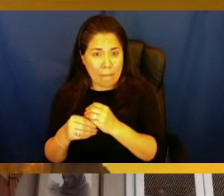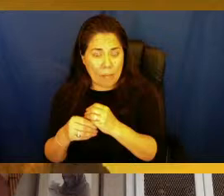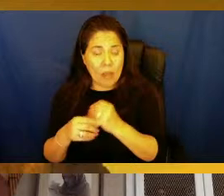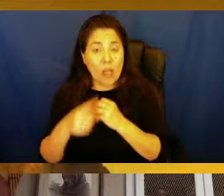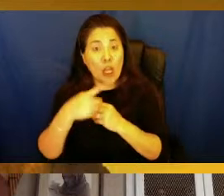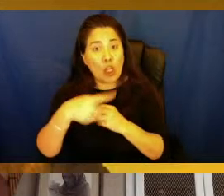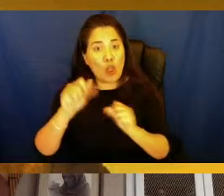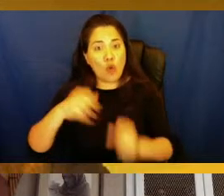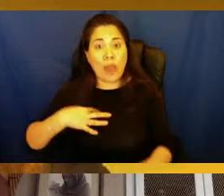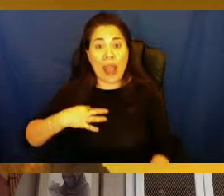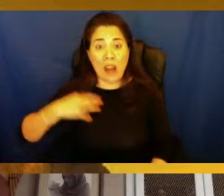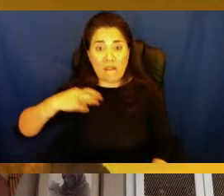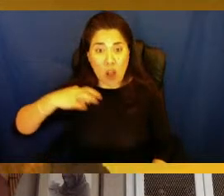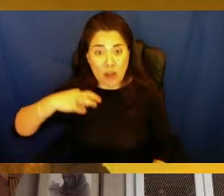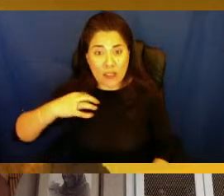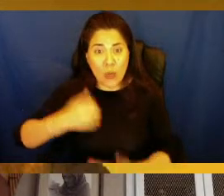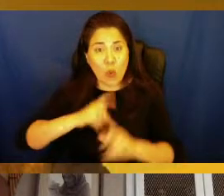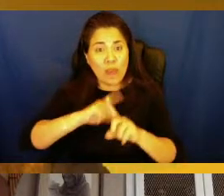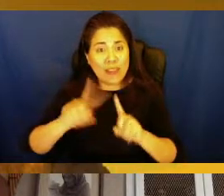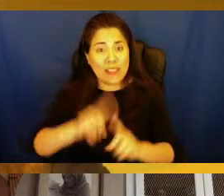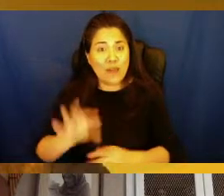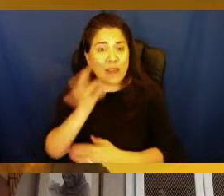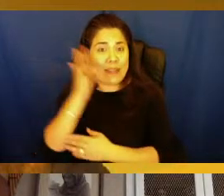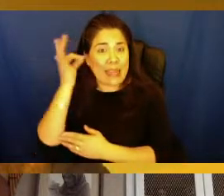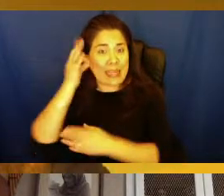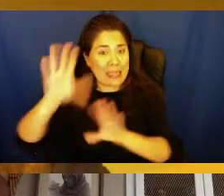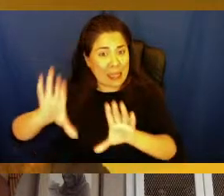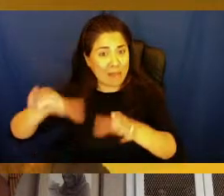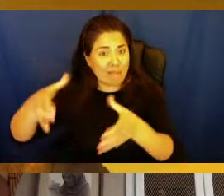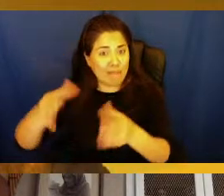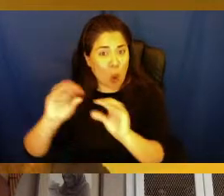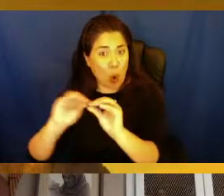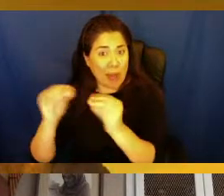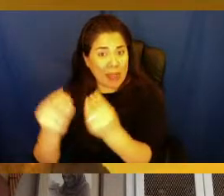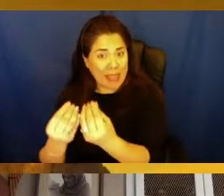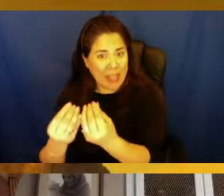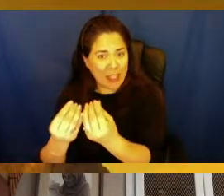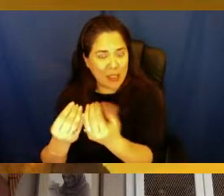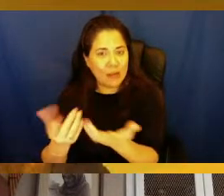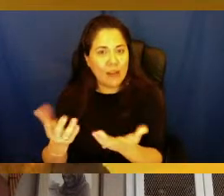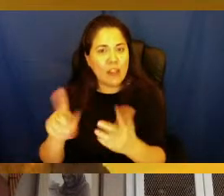to these organizations, get to know the people in them, because